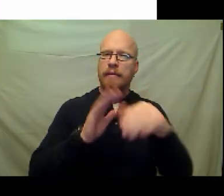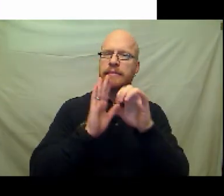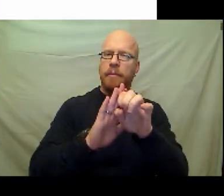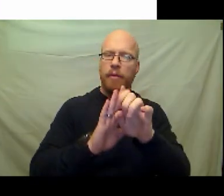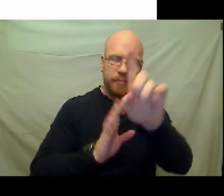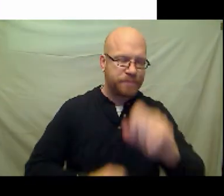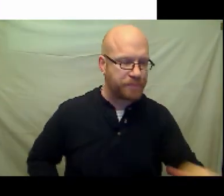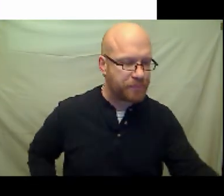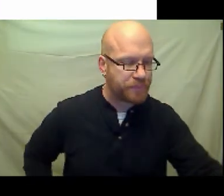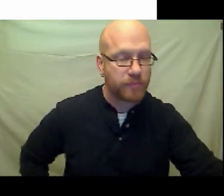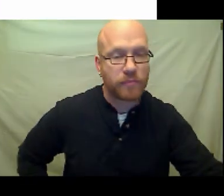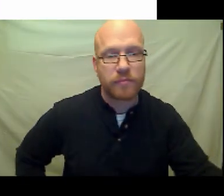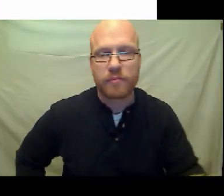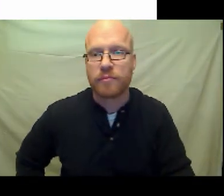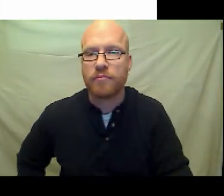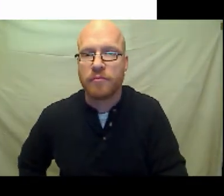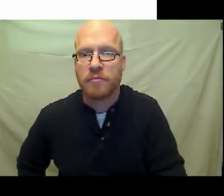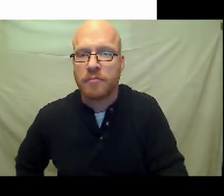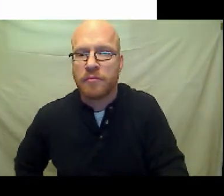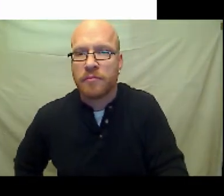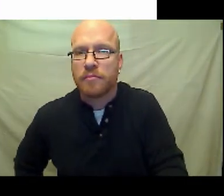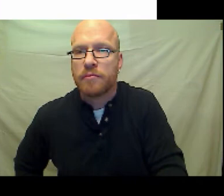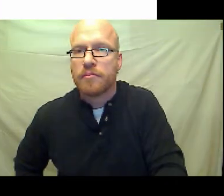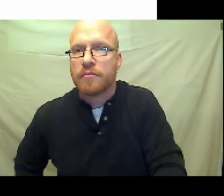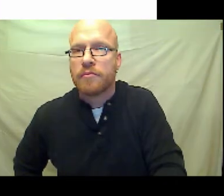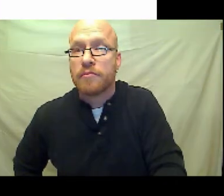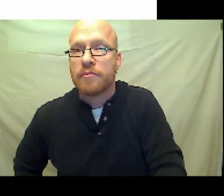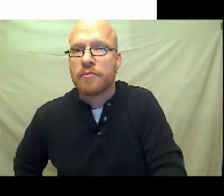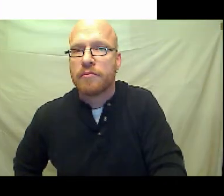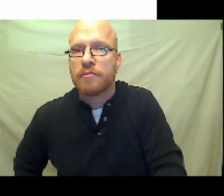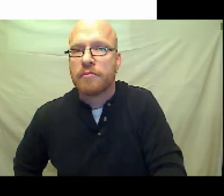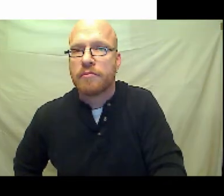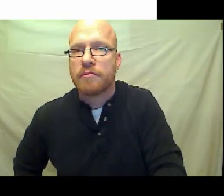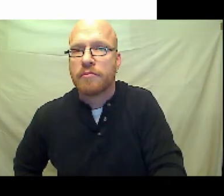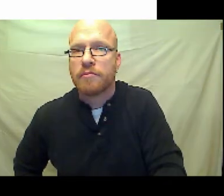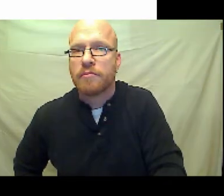together. We'll see in our next example.